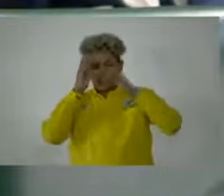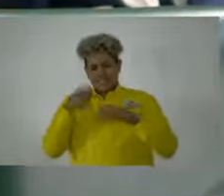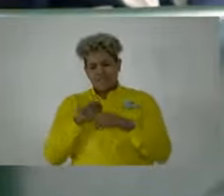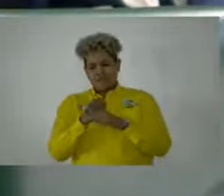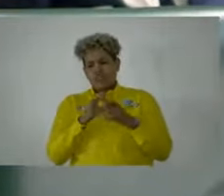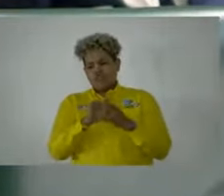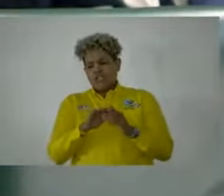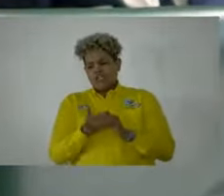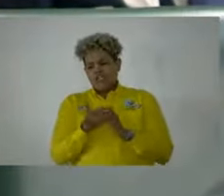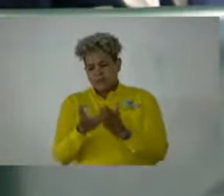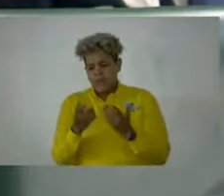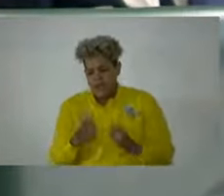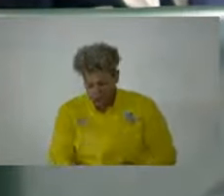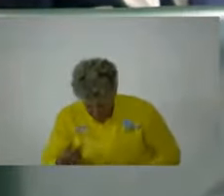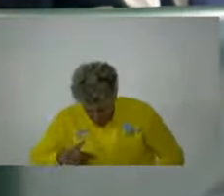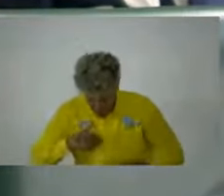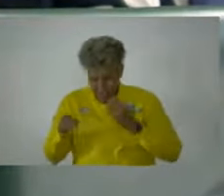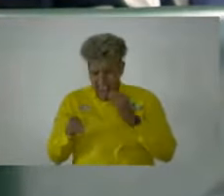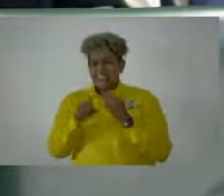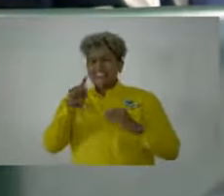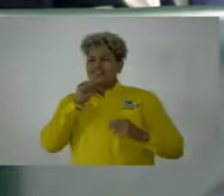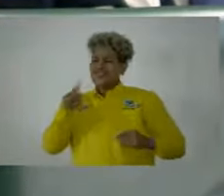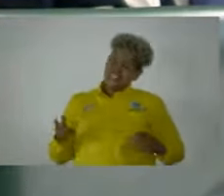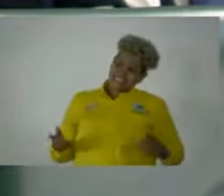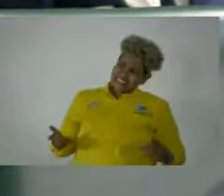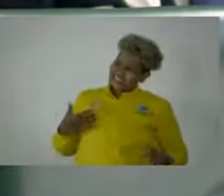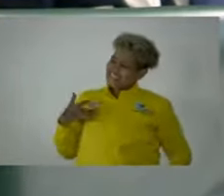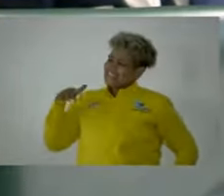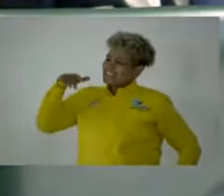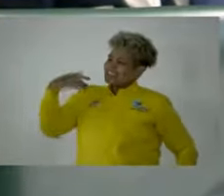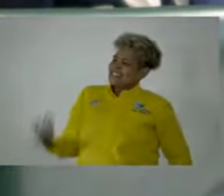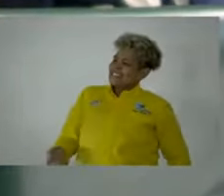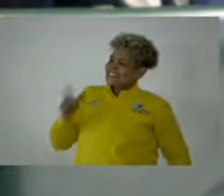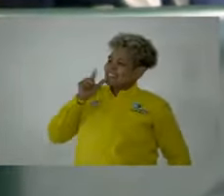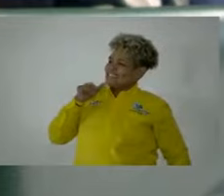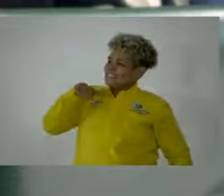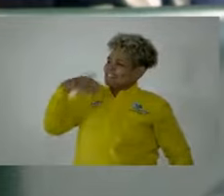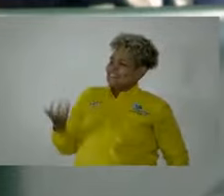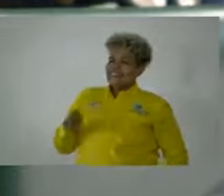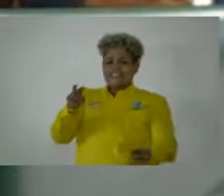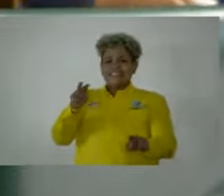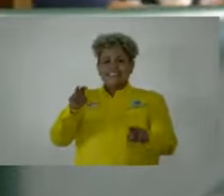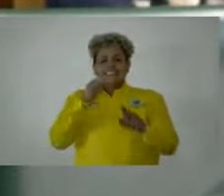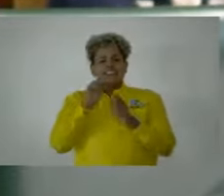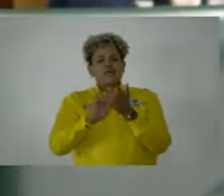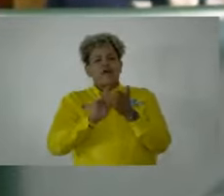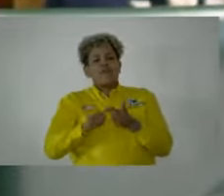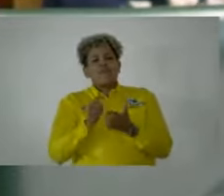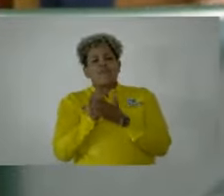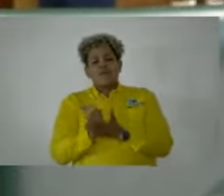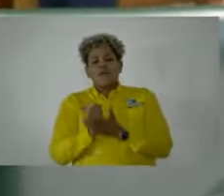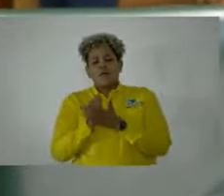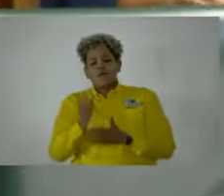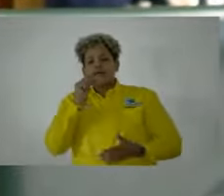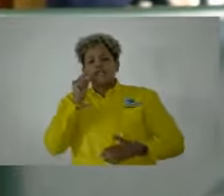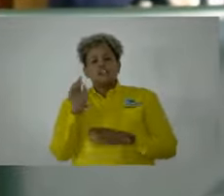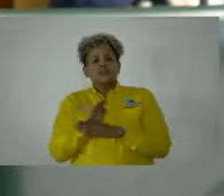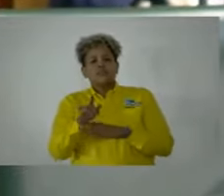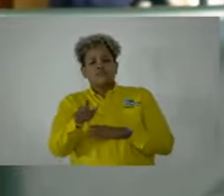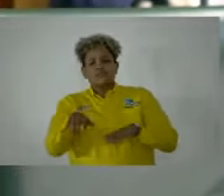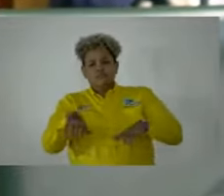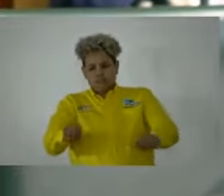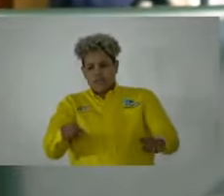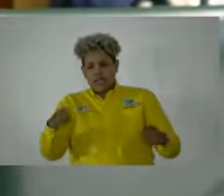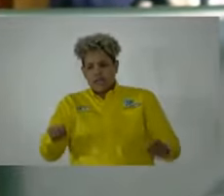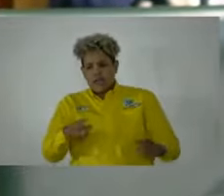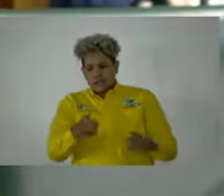country. We're also sorely disappointed by the direction that the medicinal and therapeutic ganja industry has been